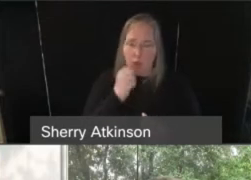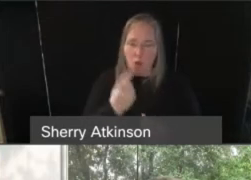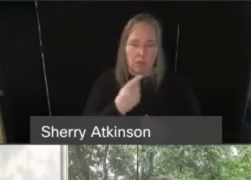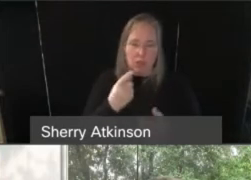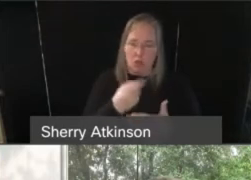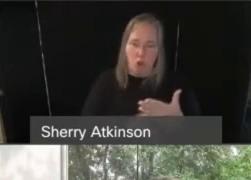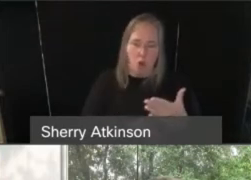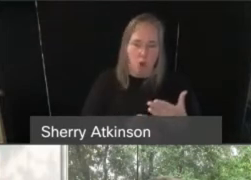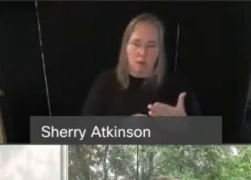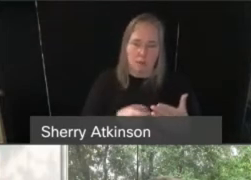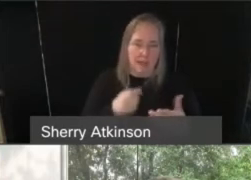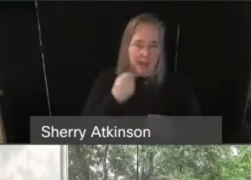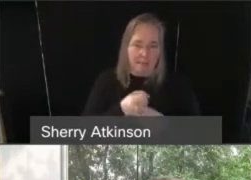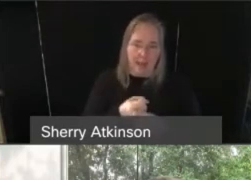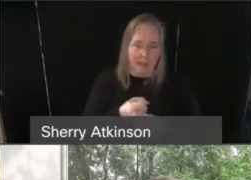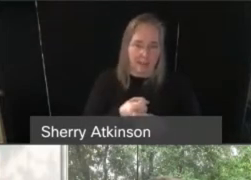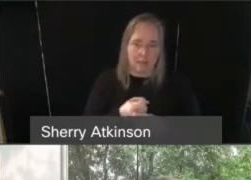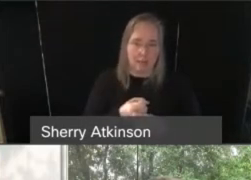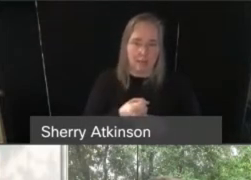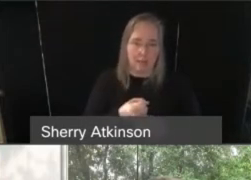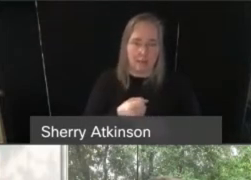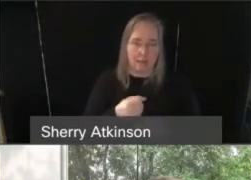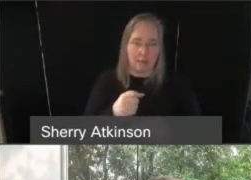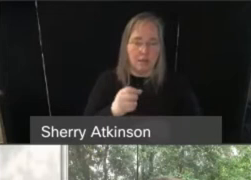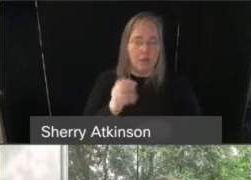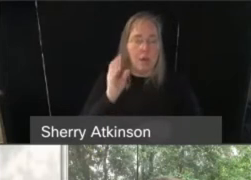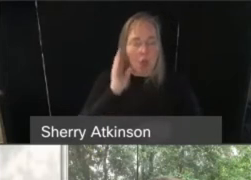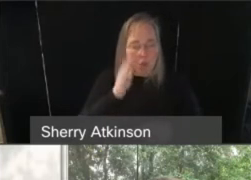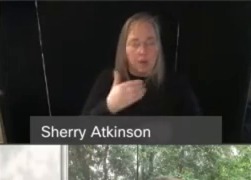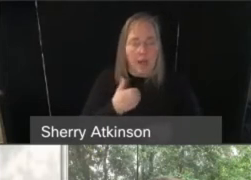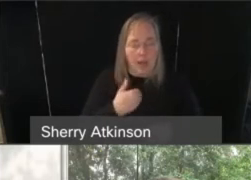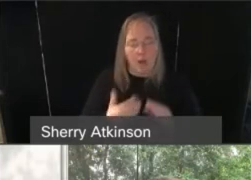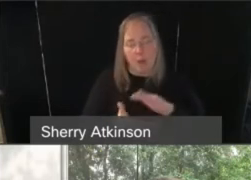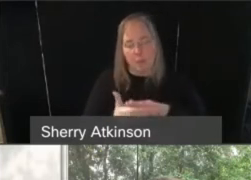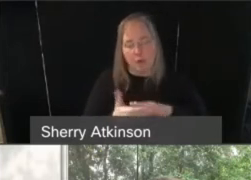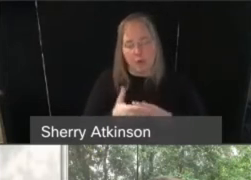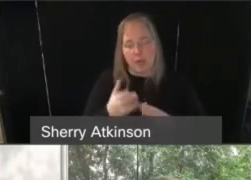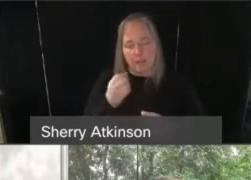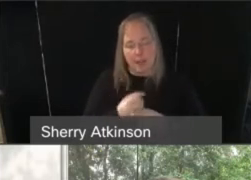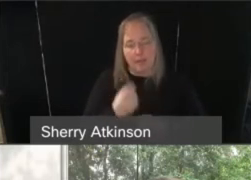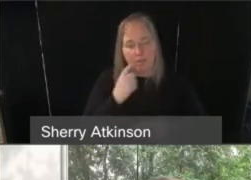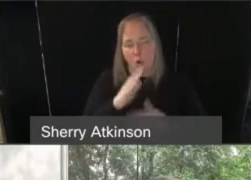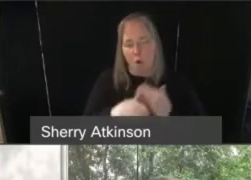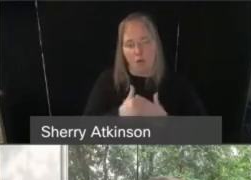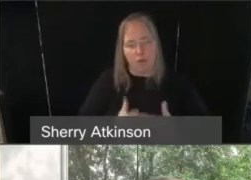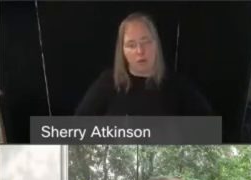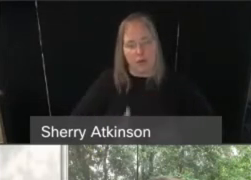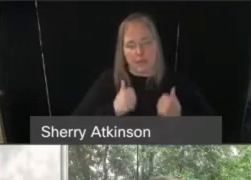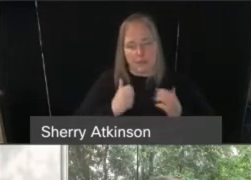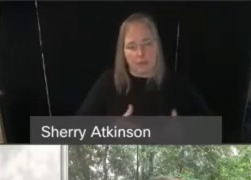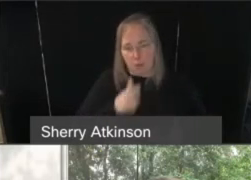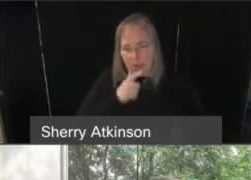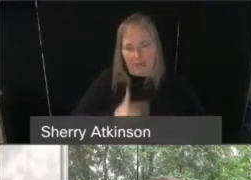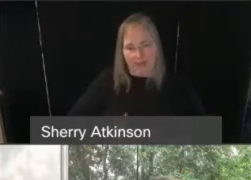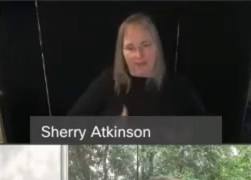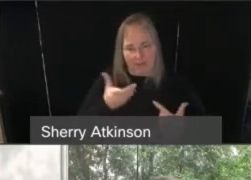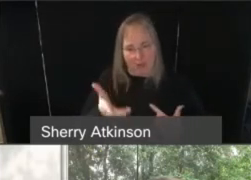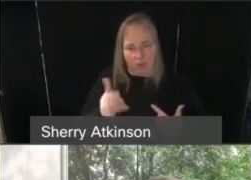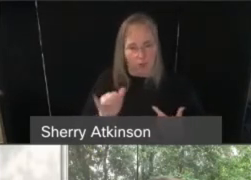cost impact, it would be operational impact for all the residents that live along that roadway too.